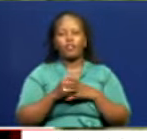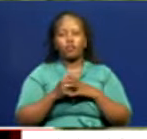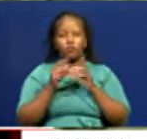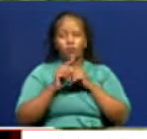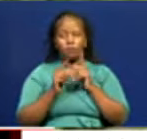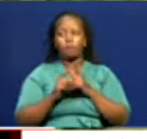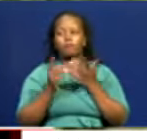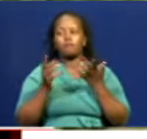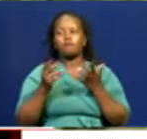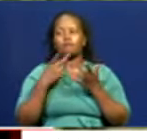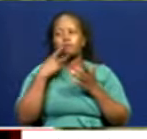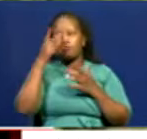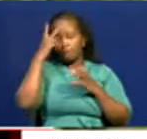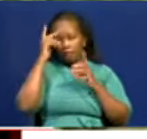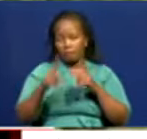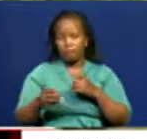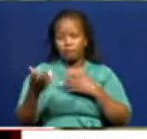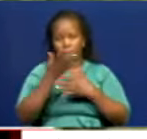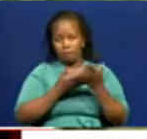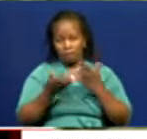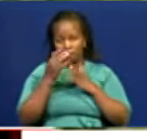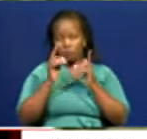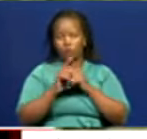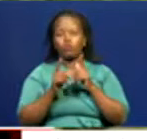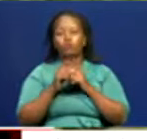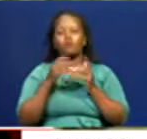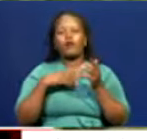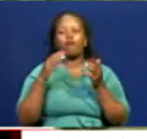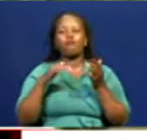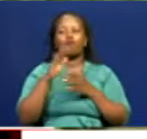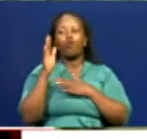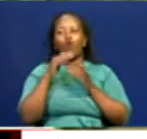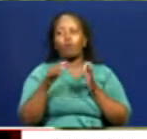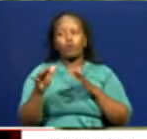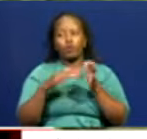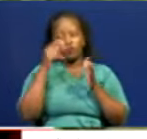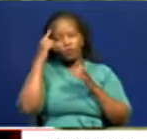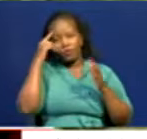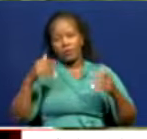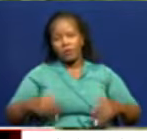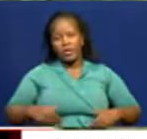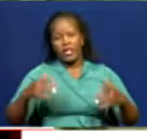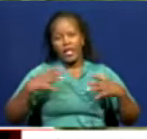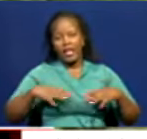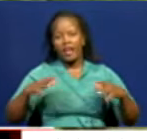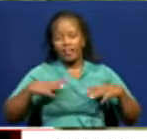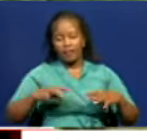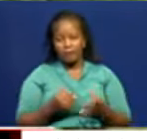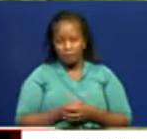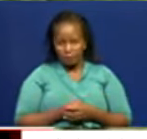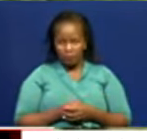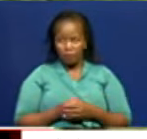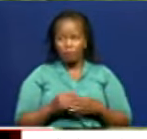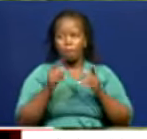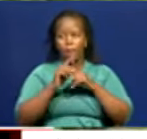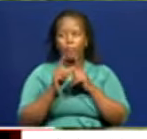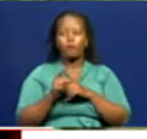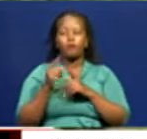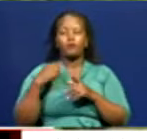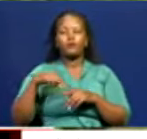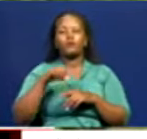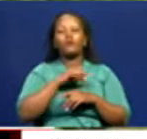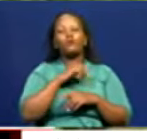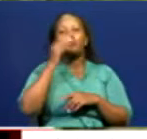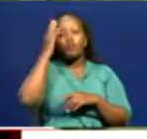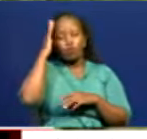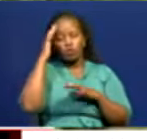engage, but also provide economic opportunities so that these young people don't get tempted to go the wrong direction. So for us, it's because that's why